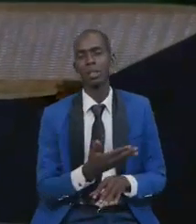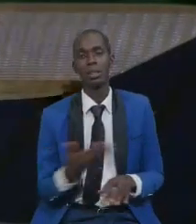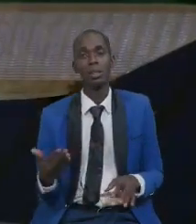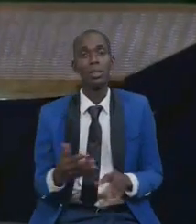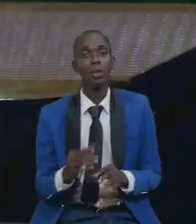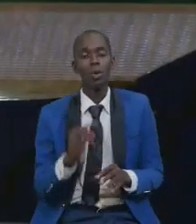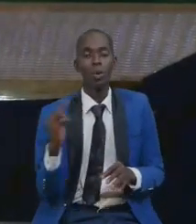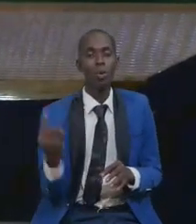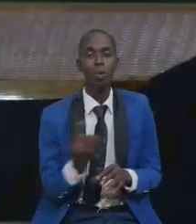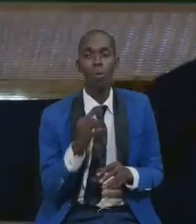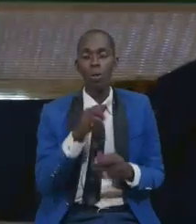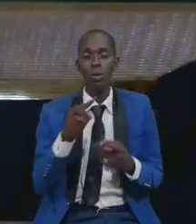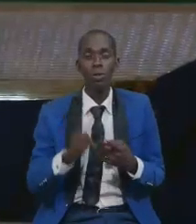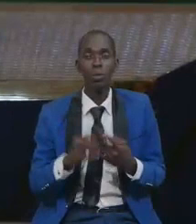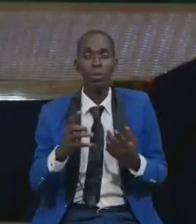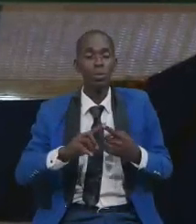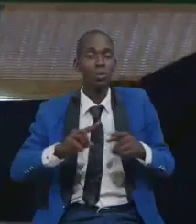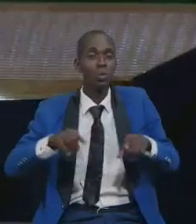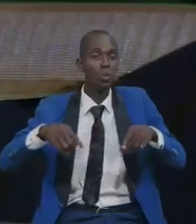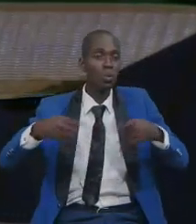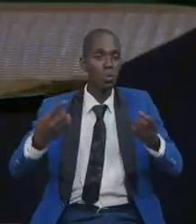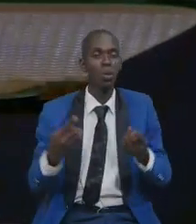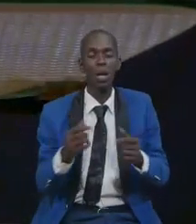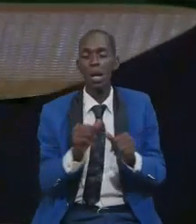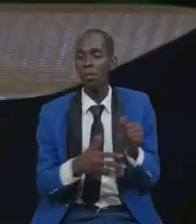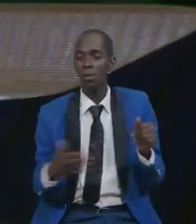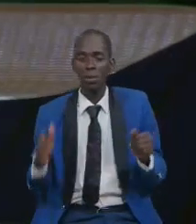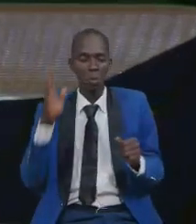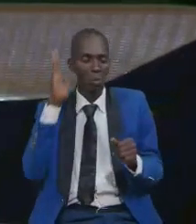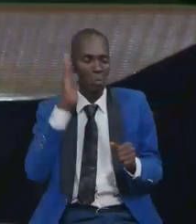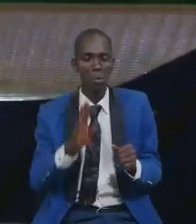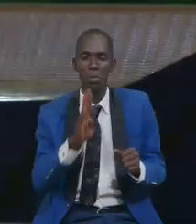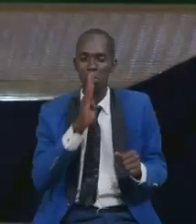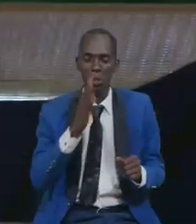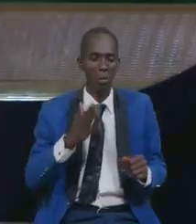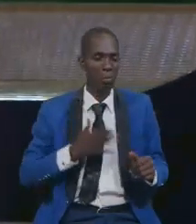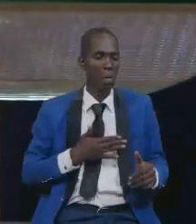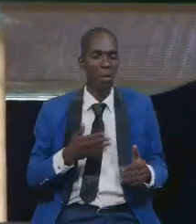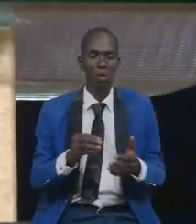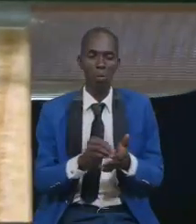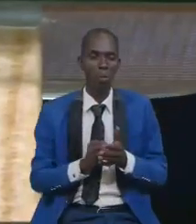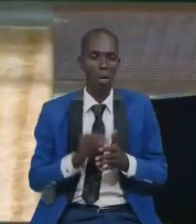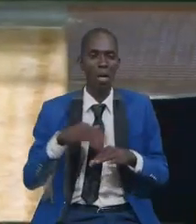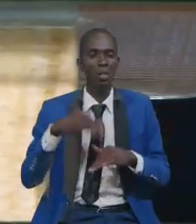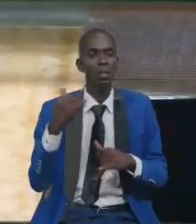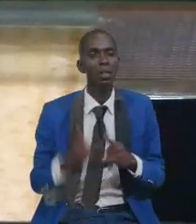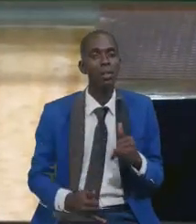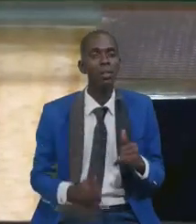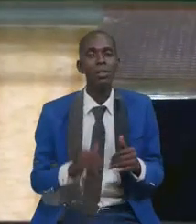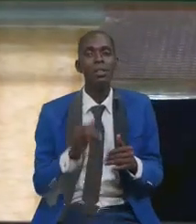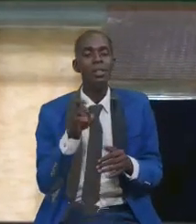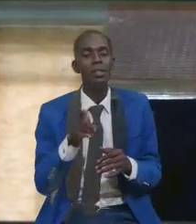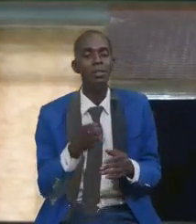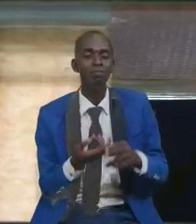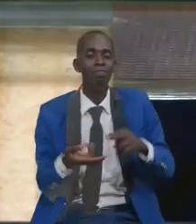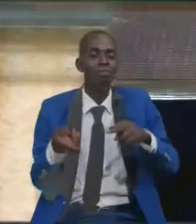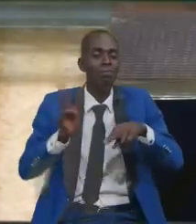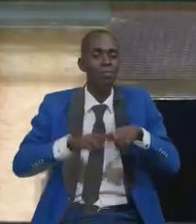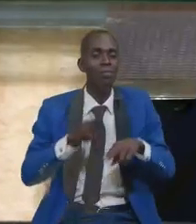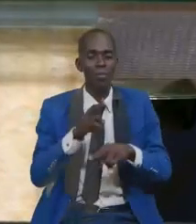go. Everything will still come to my side. It says, enlarges his